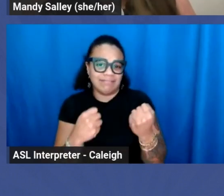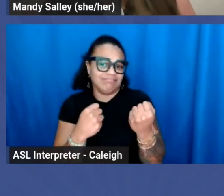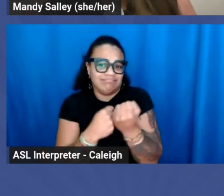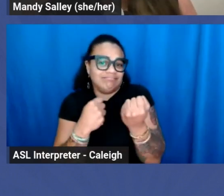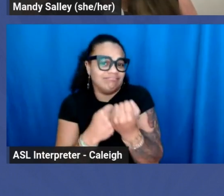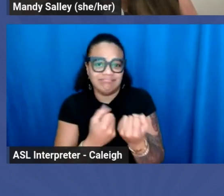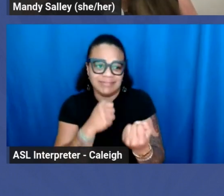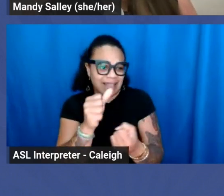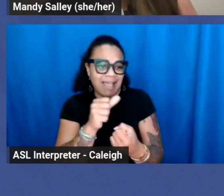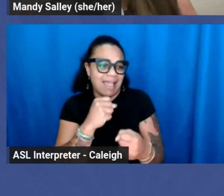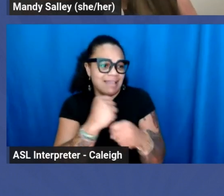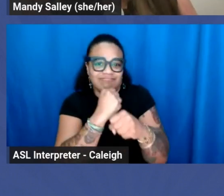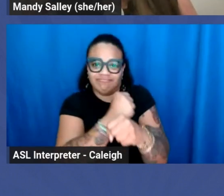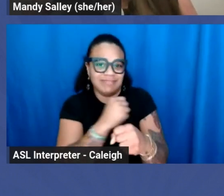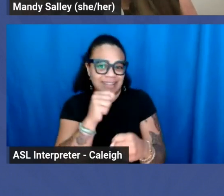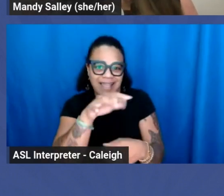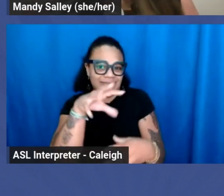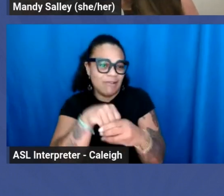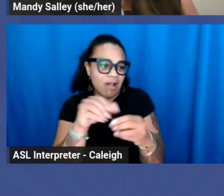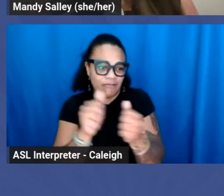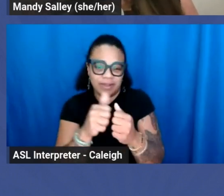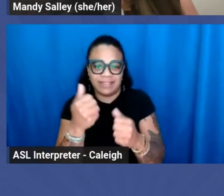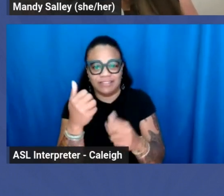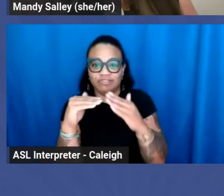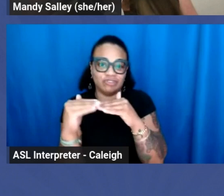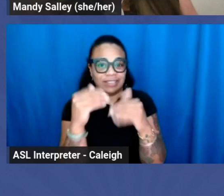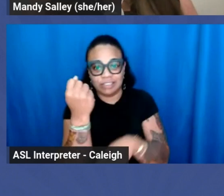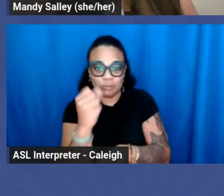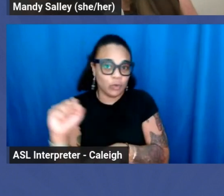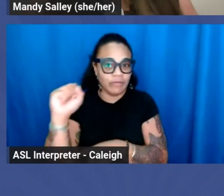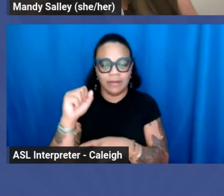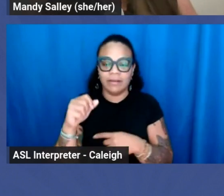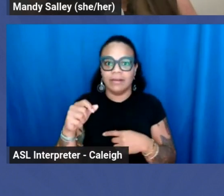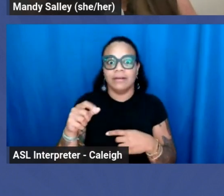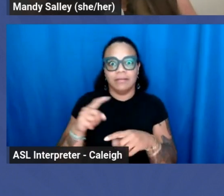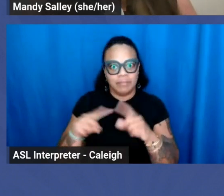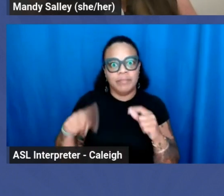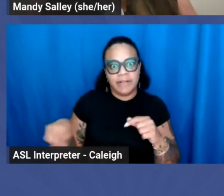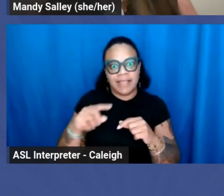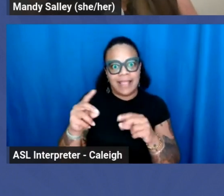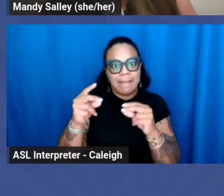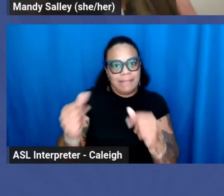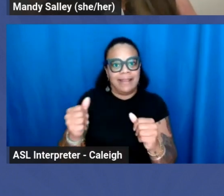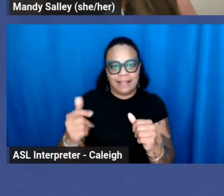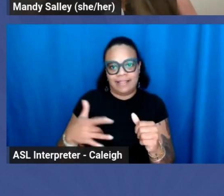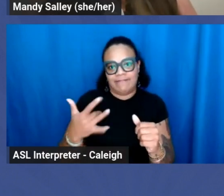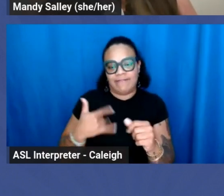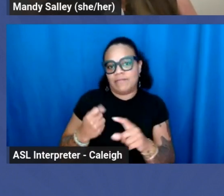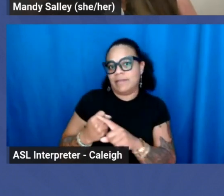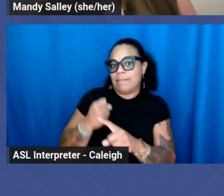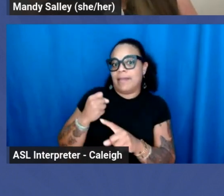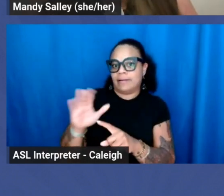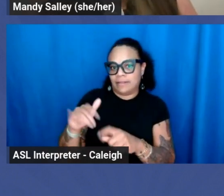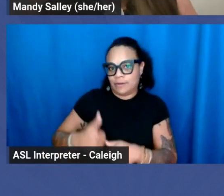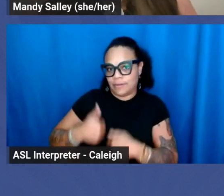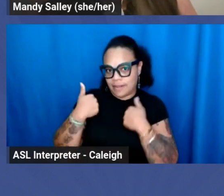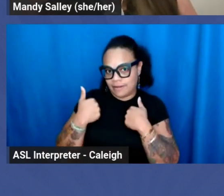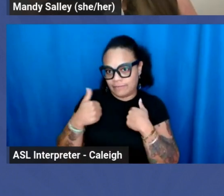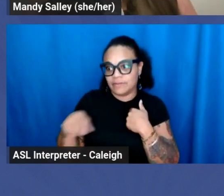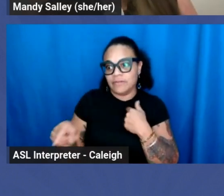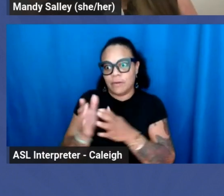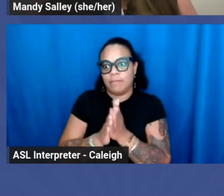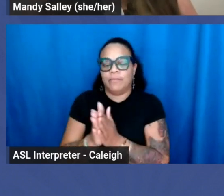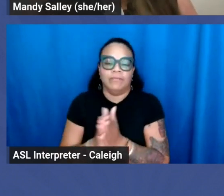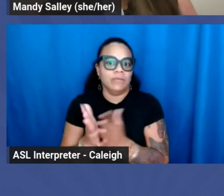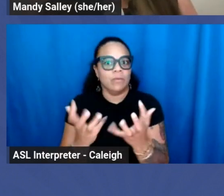like various justice movements. You know, this had a real like immediate effect on their lives, and were looking for things to do.